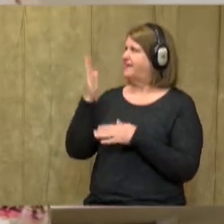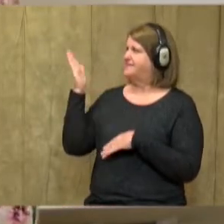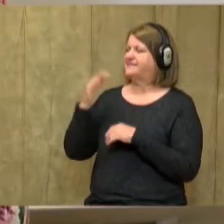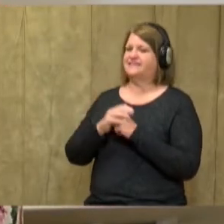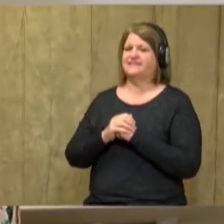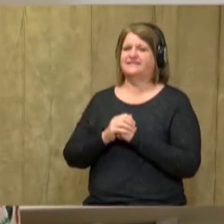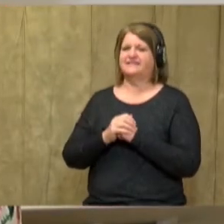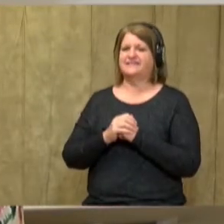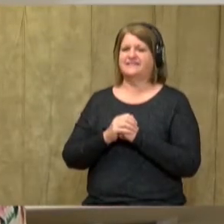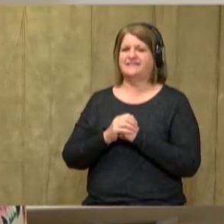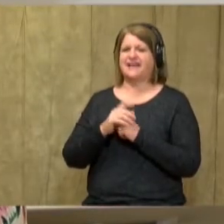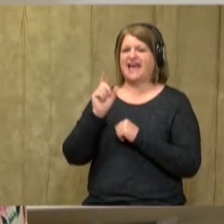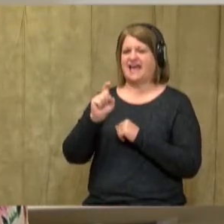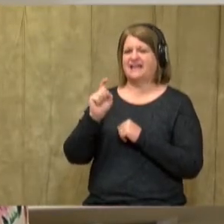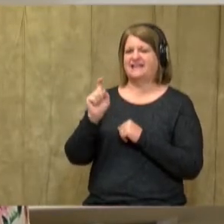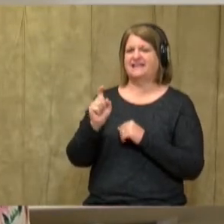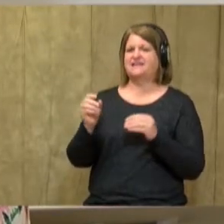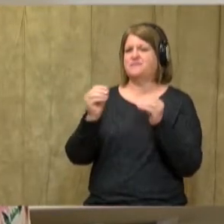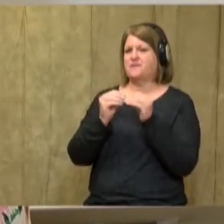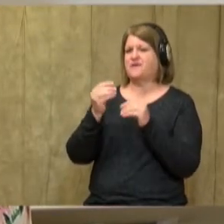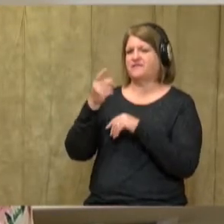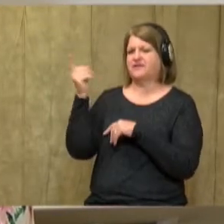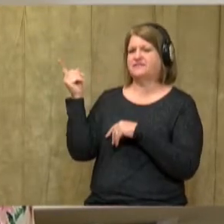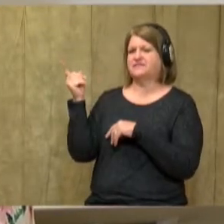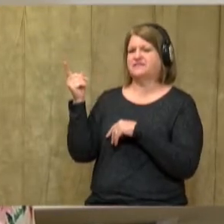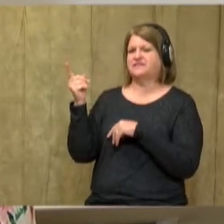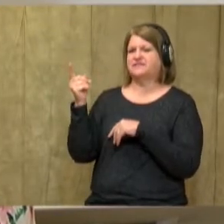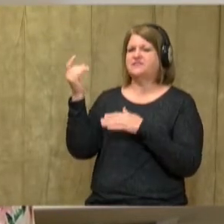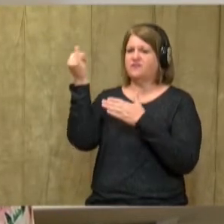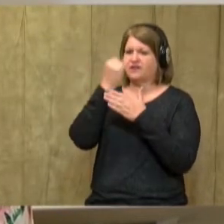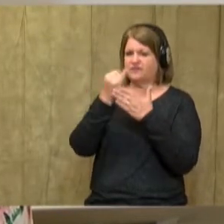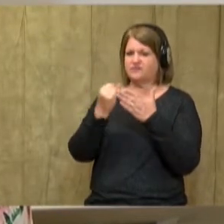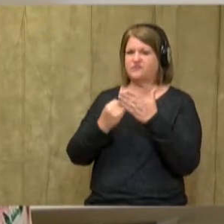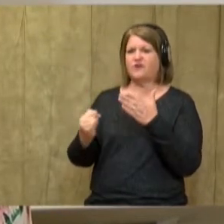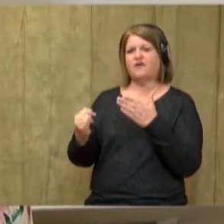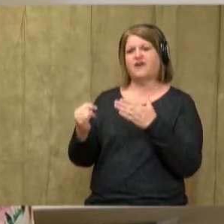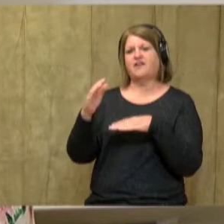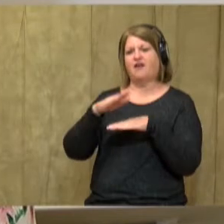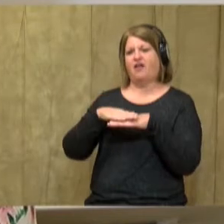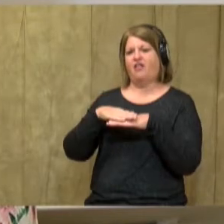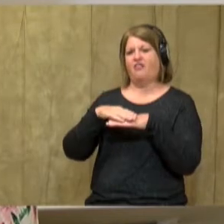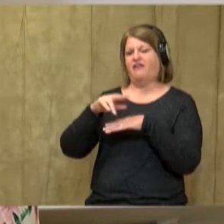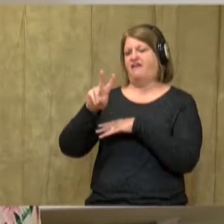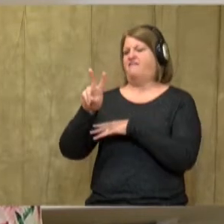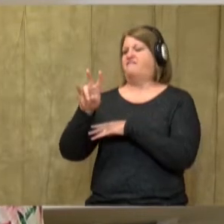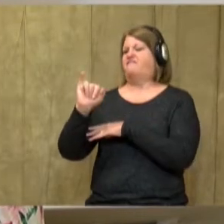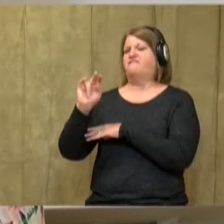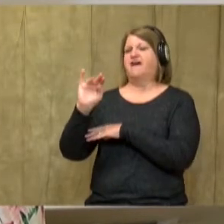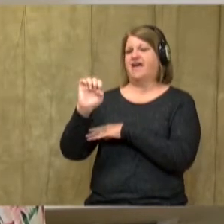Or what if I add it to this little vine? I could add some little pink flowers on there.